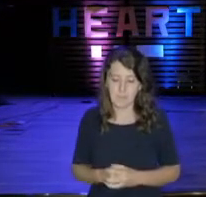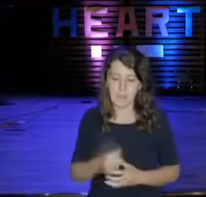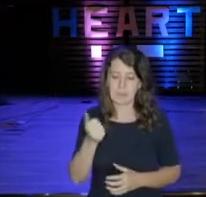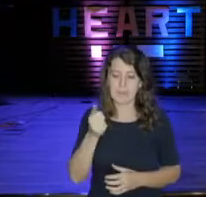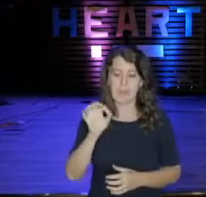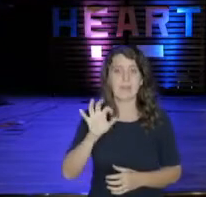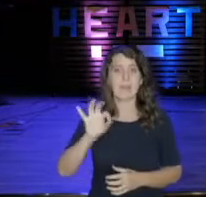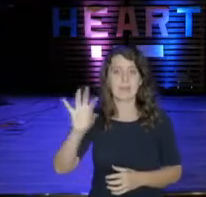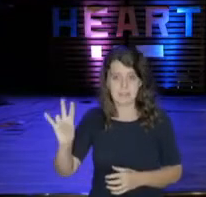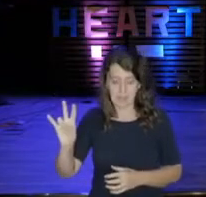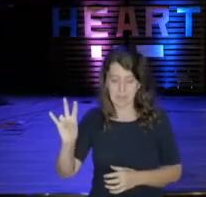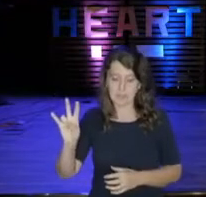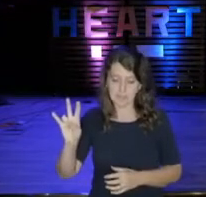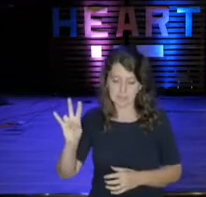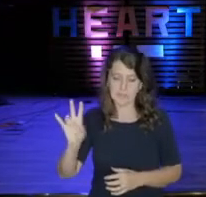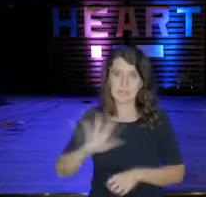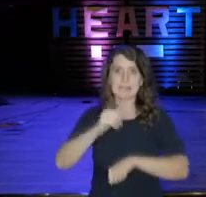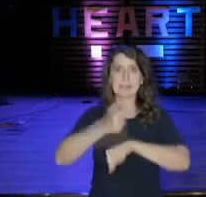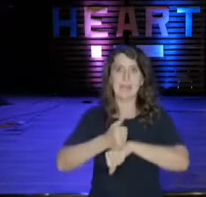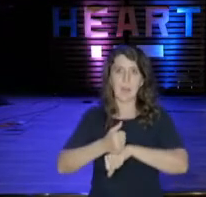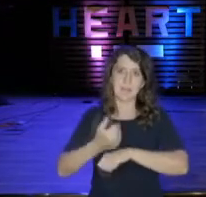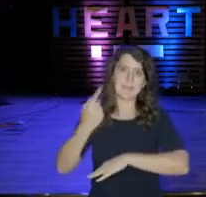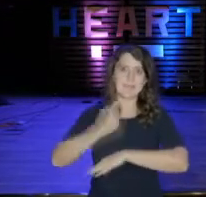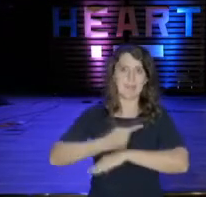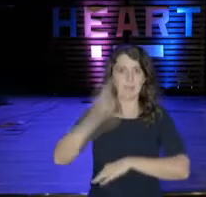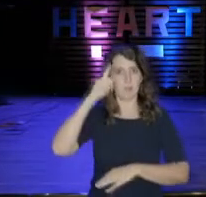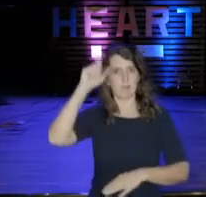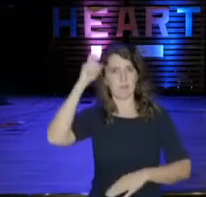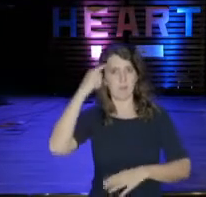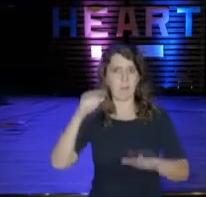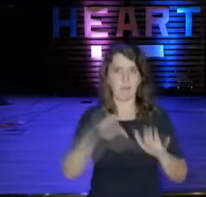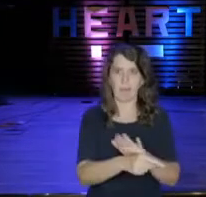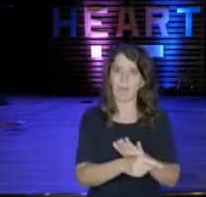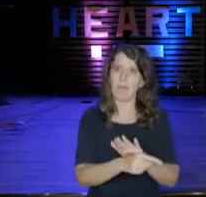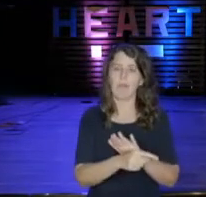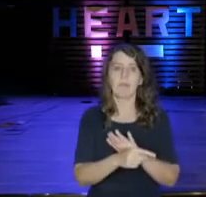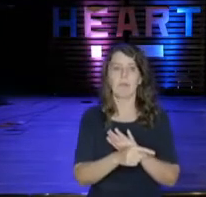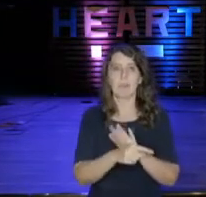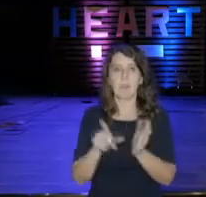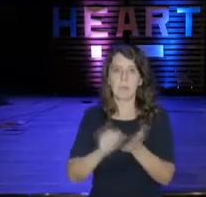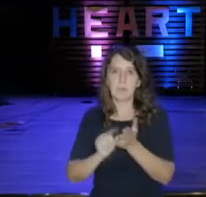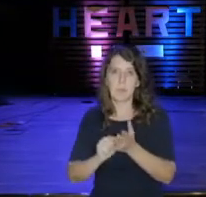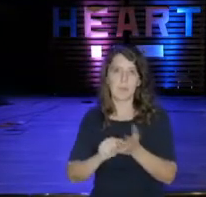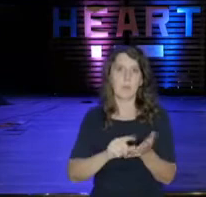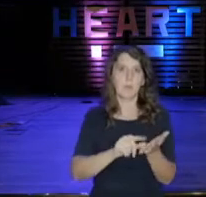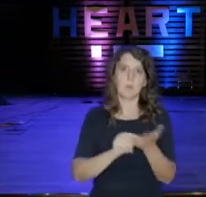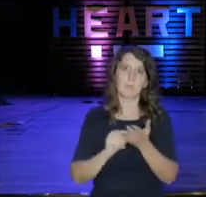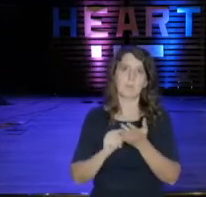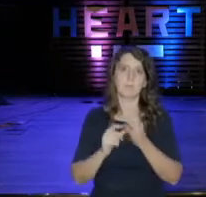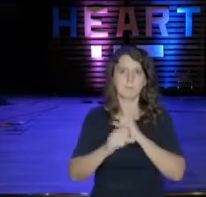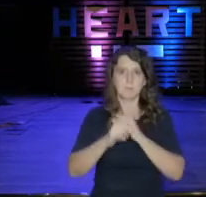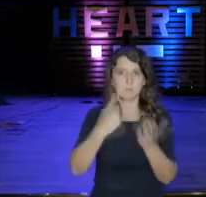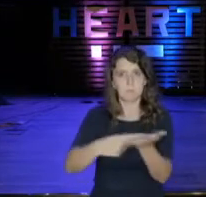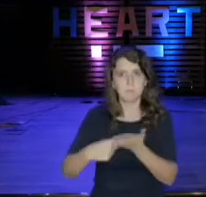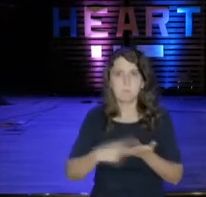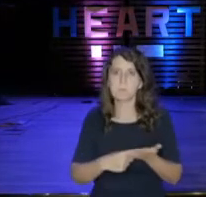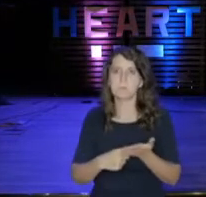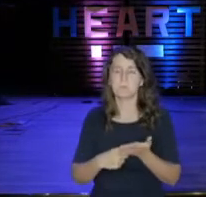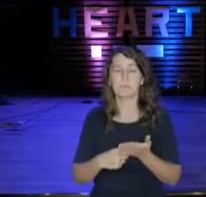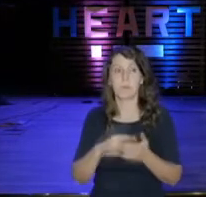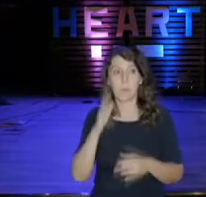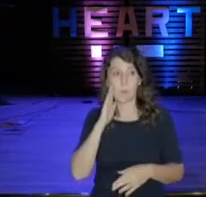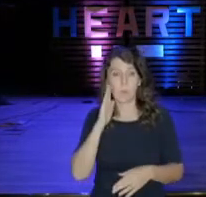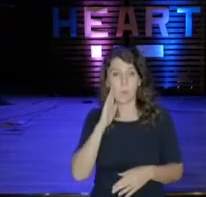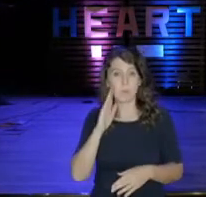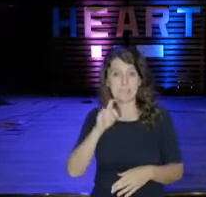1997, an execution date was set. The media was all over it. Would Texas execute the first woman since the